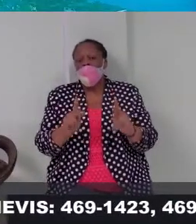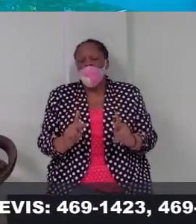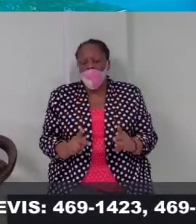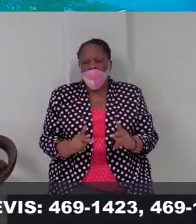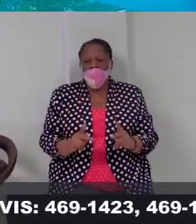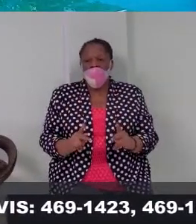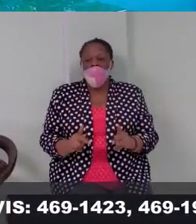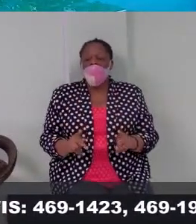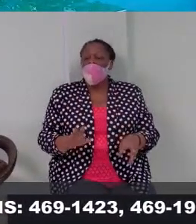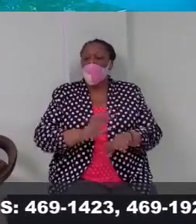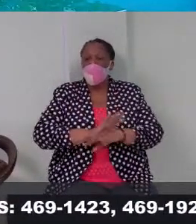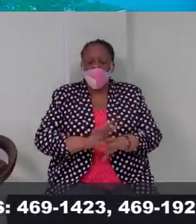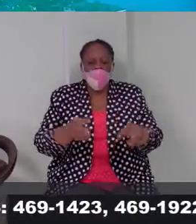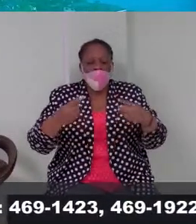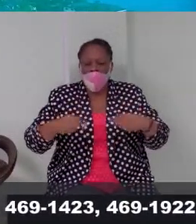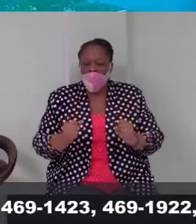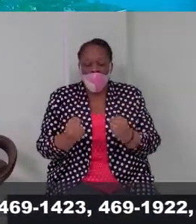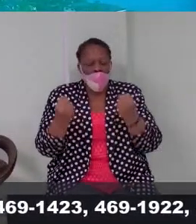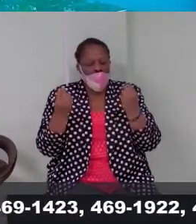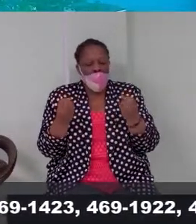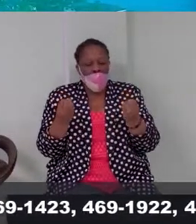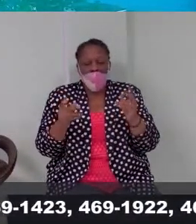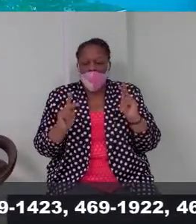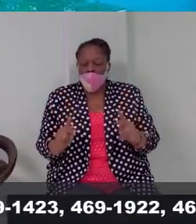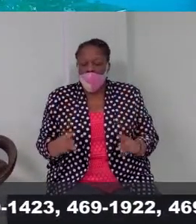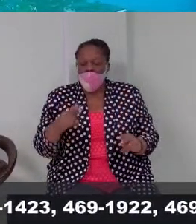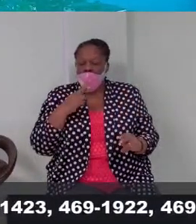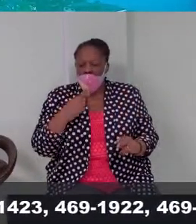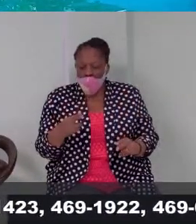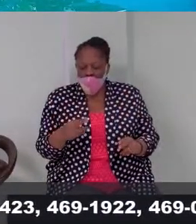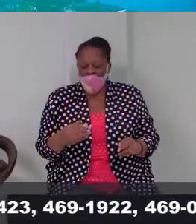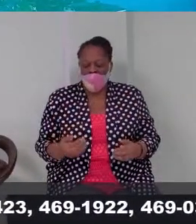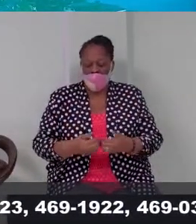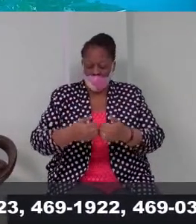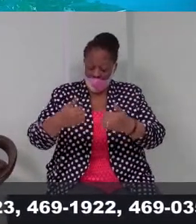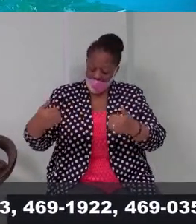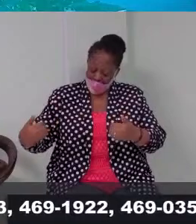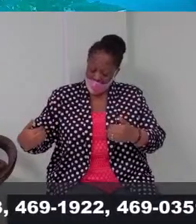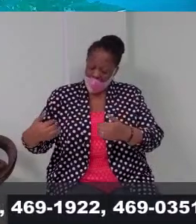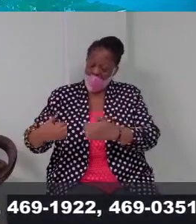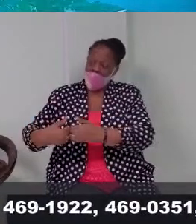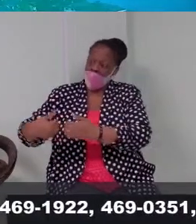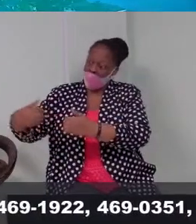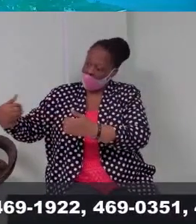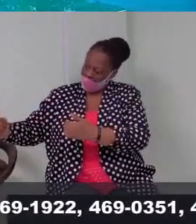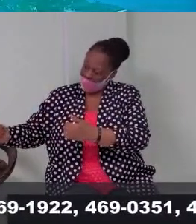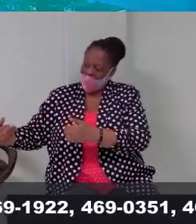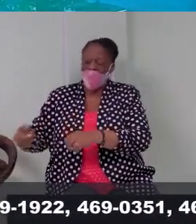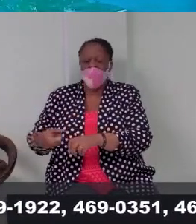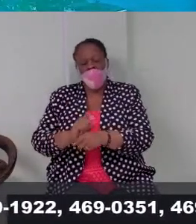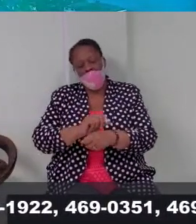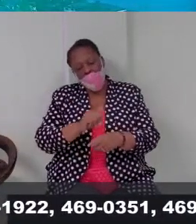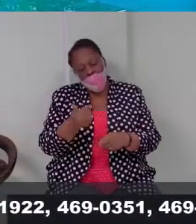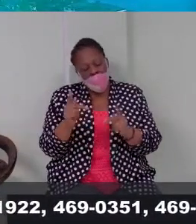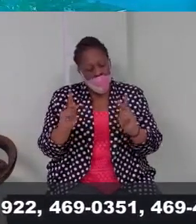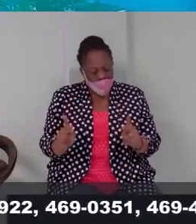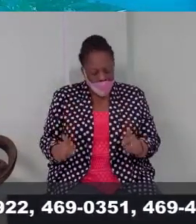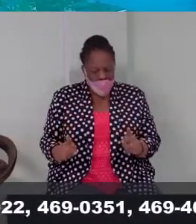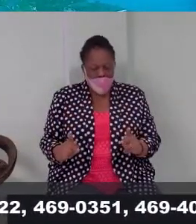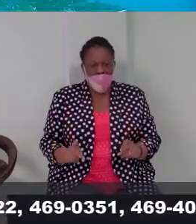crowded places. Maintain your physical distance of 6 feet, wear face masks when in